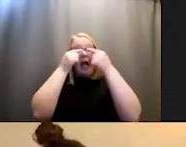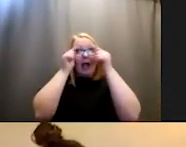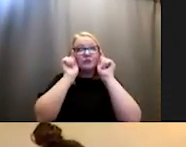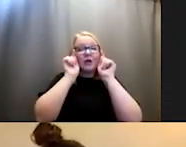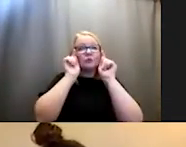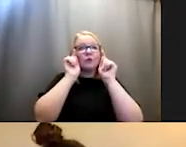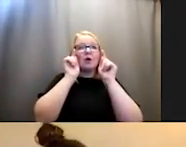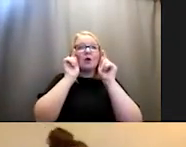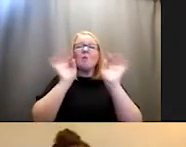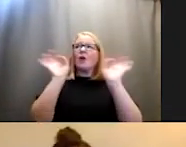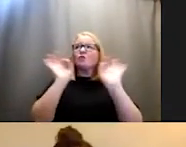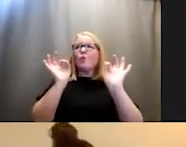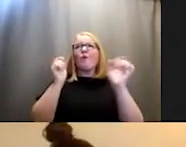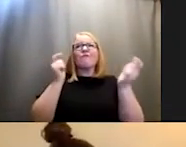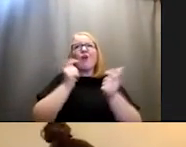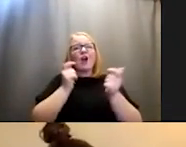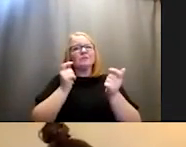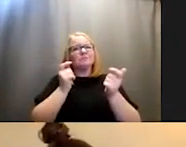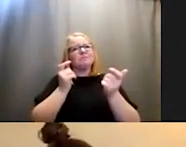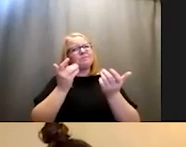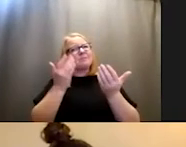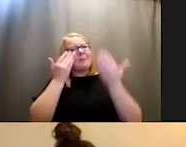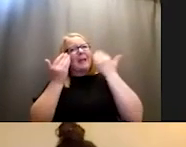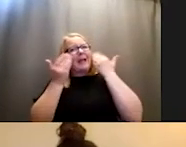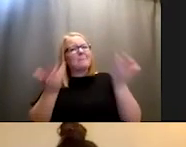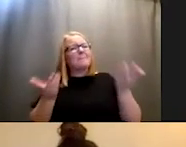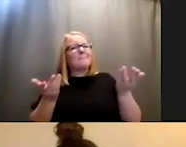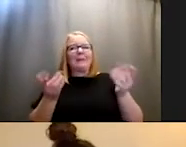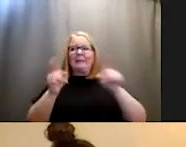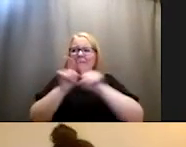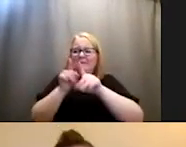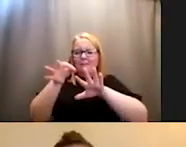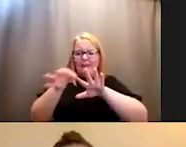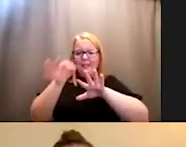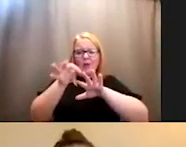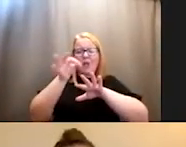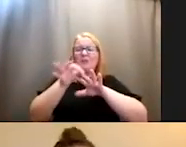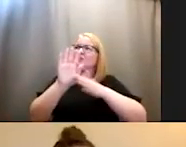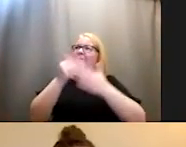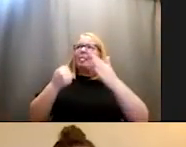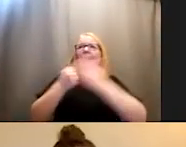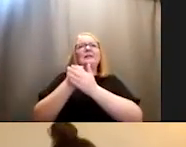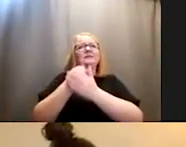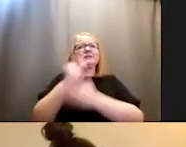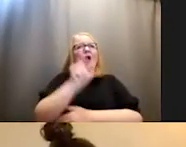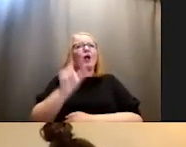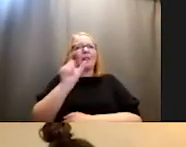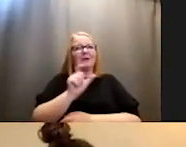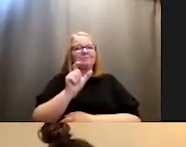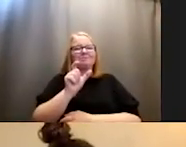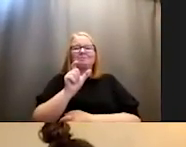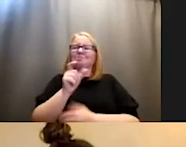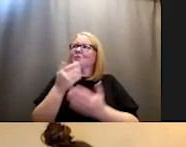no fun with makeup. And the same goes for nail polish colours. There was a very limited range of nail polish colours up